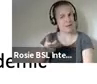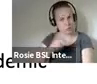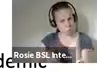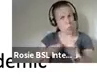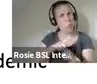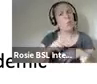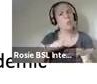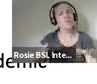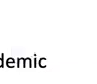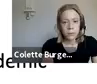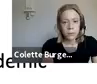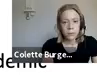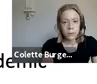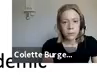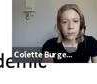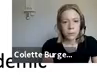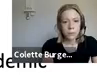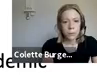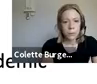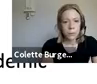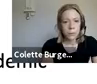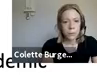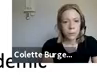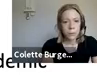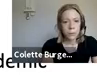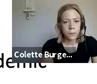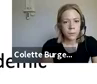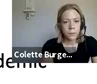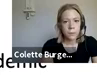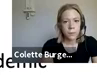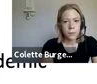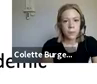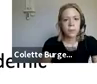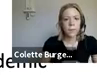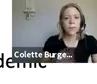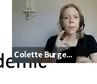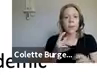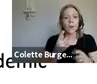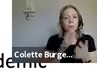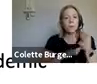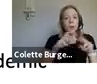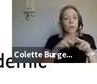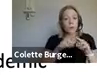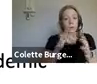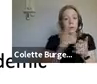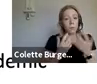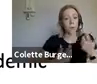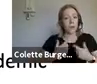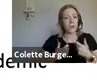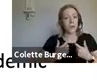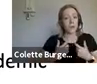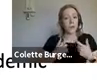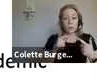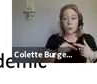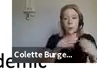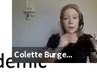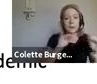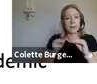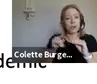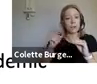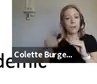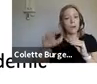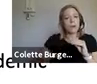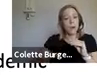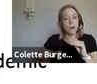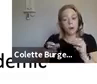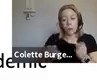involved. Parents might be interested in this type of teaching for their child, and often it's even promoted as a way to give children a better chance